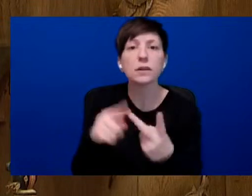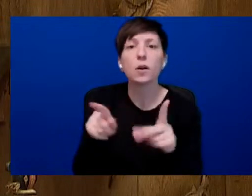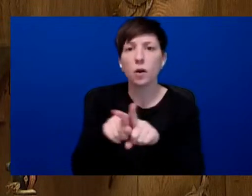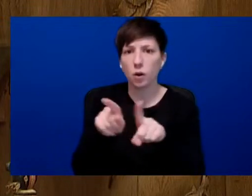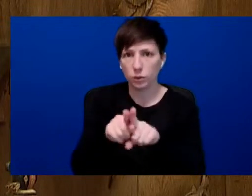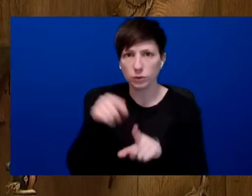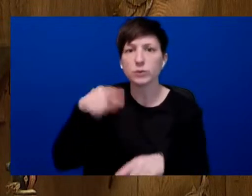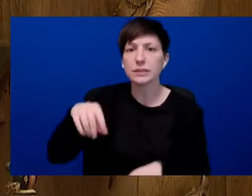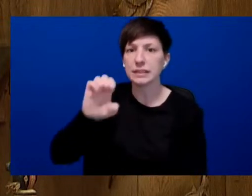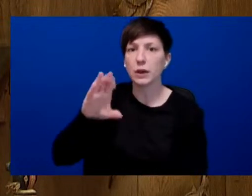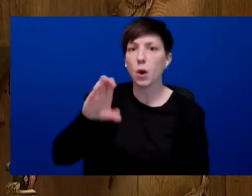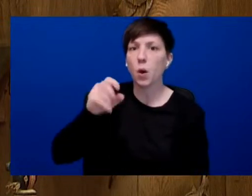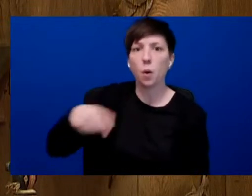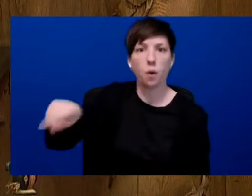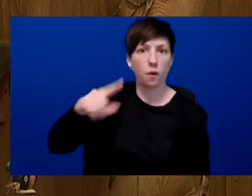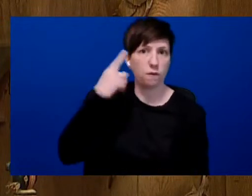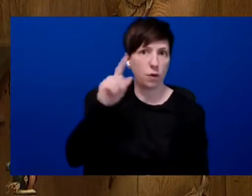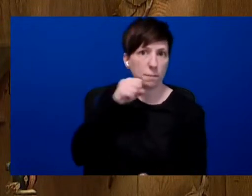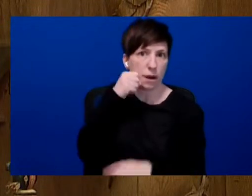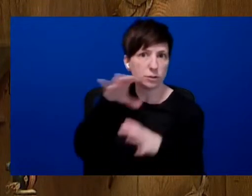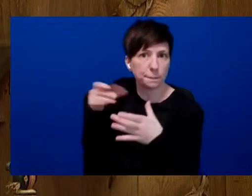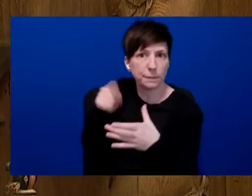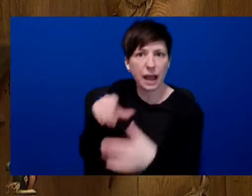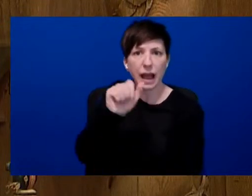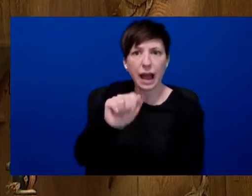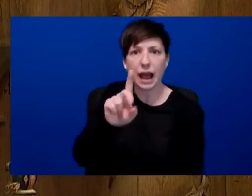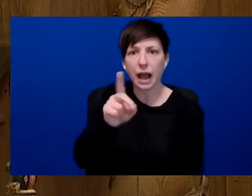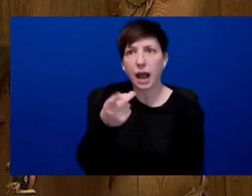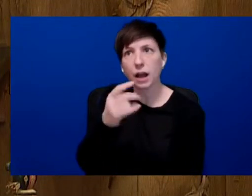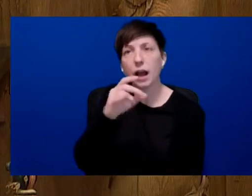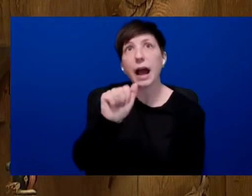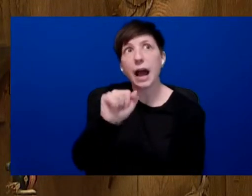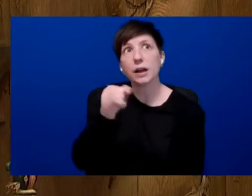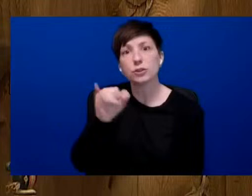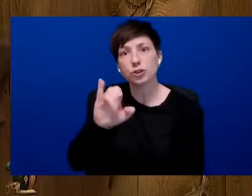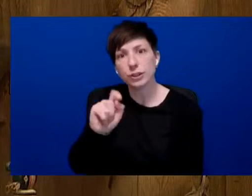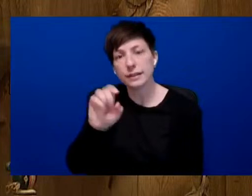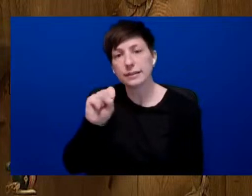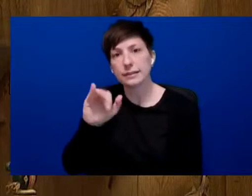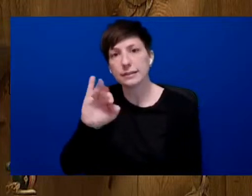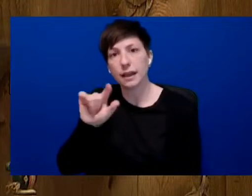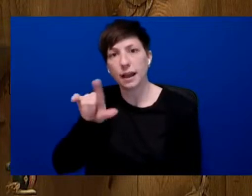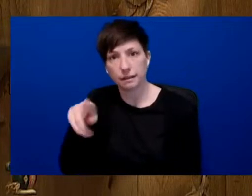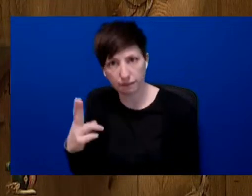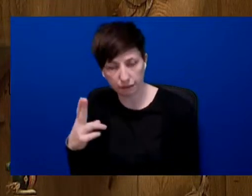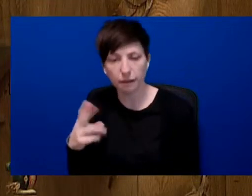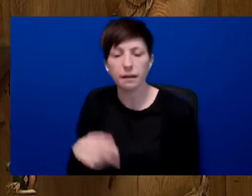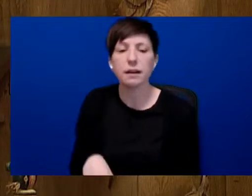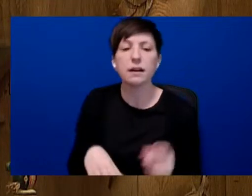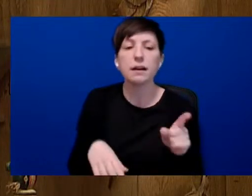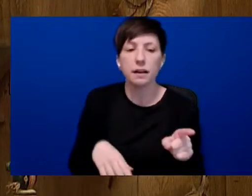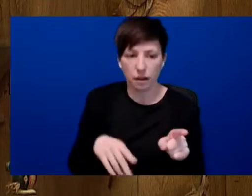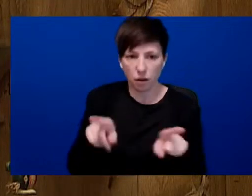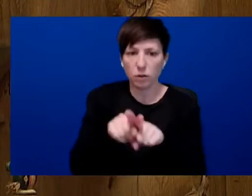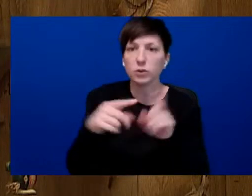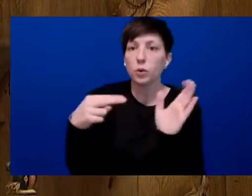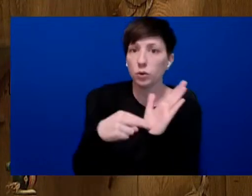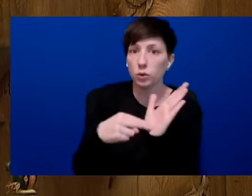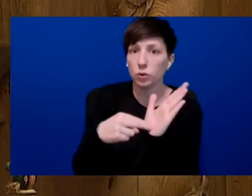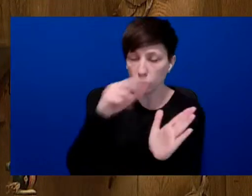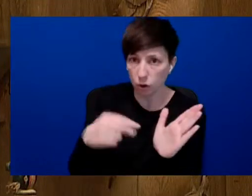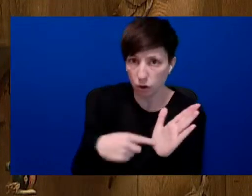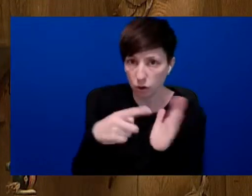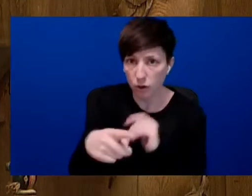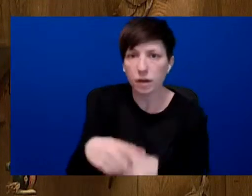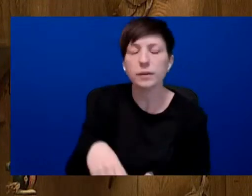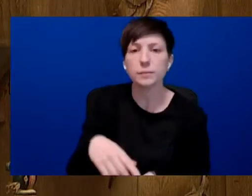longtime philanthropist Ajit Singh Bad. From medicine, we mourn registered nurse Ivana Brennan, Dr. Yuri